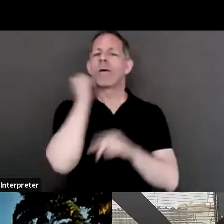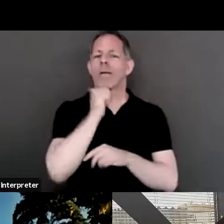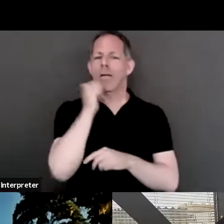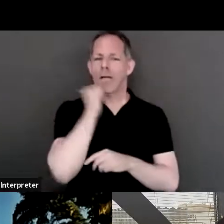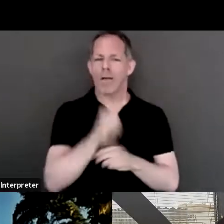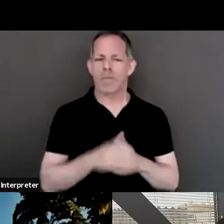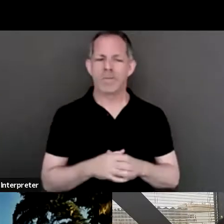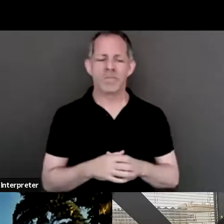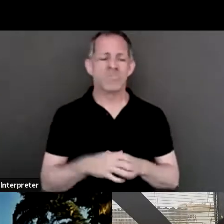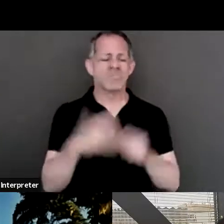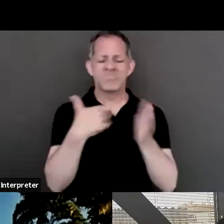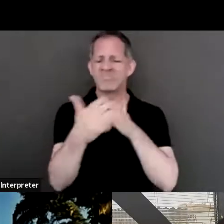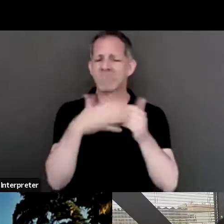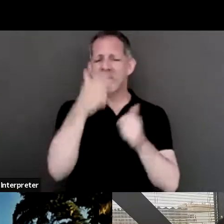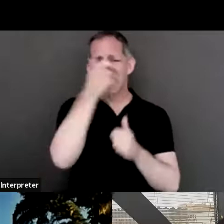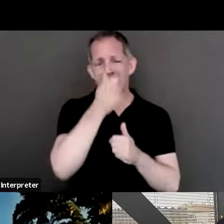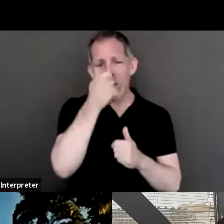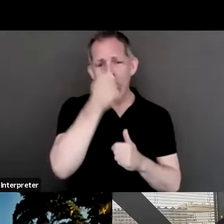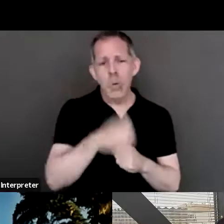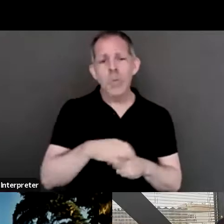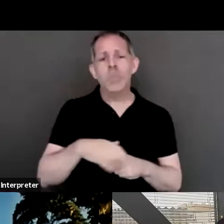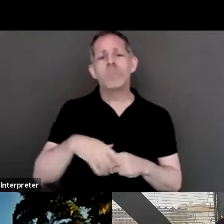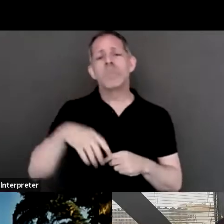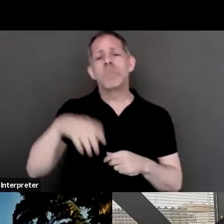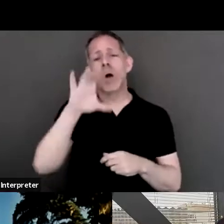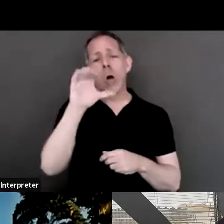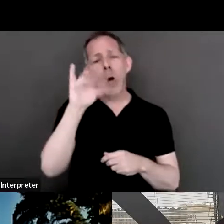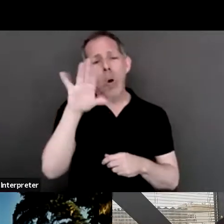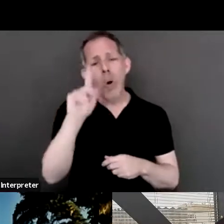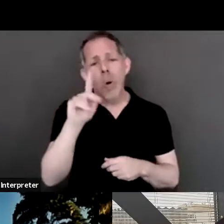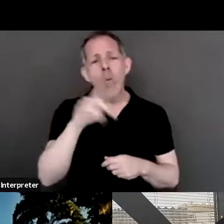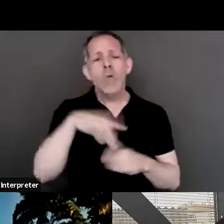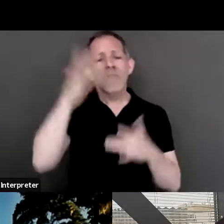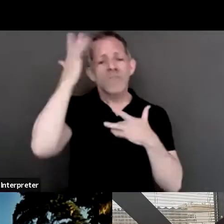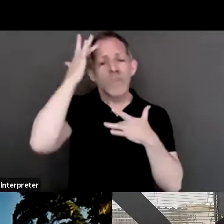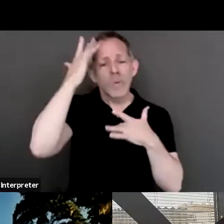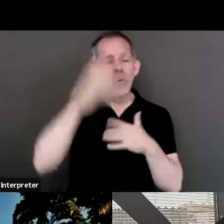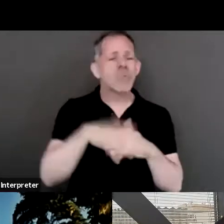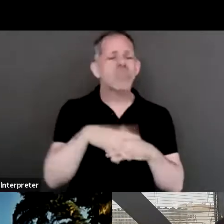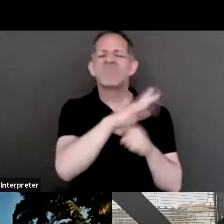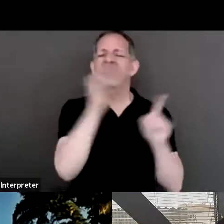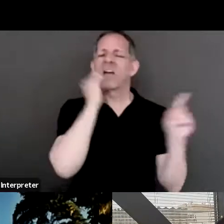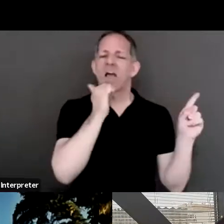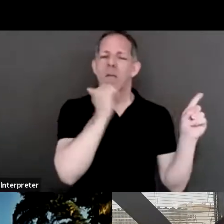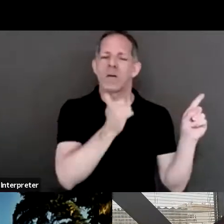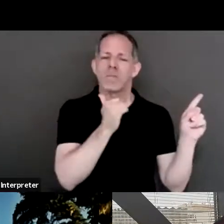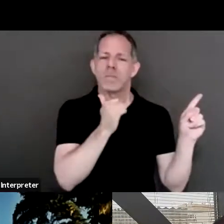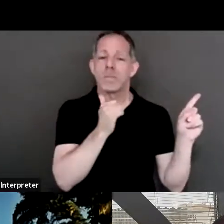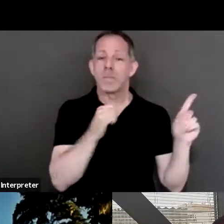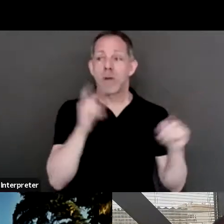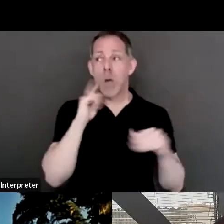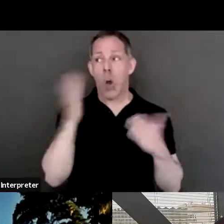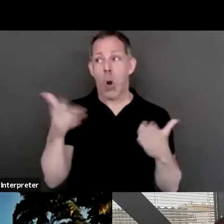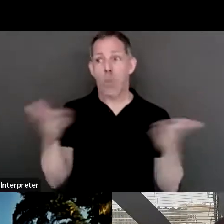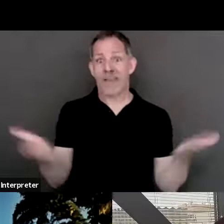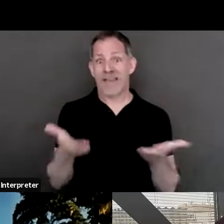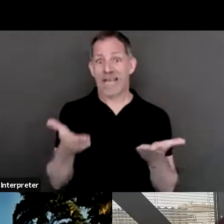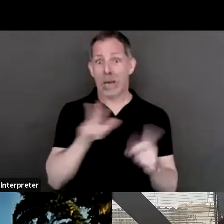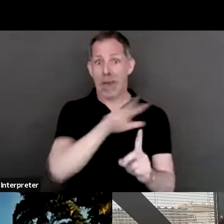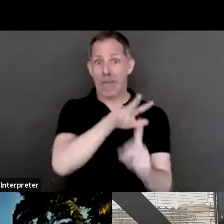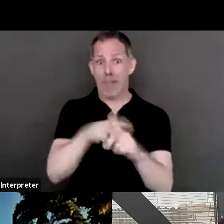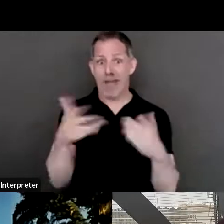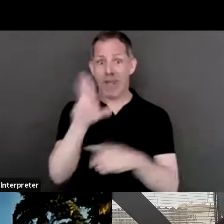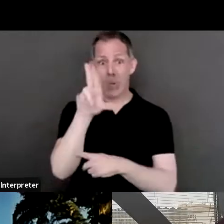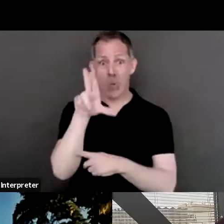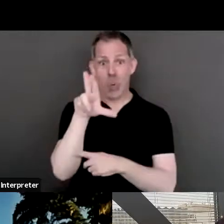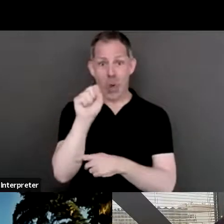that's probably our new normal here. So we'll over time get used to seeing sort of mixed in public. So Dr.